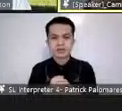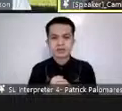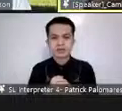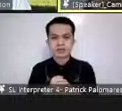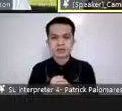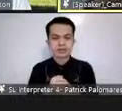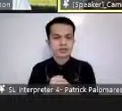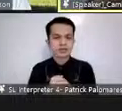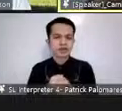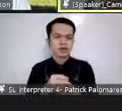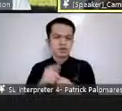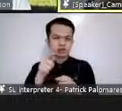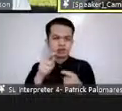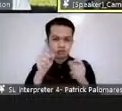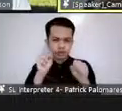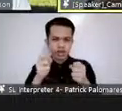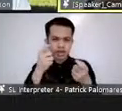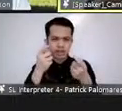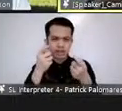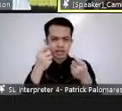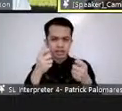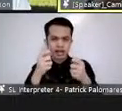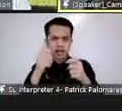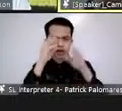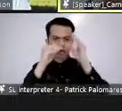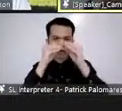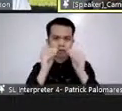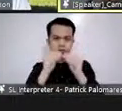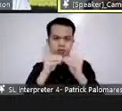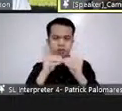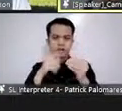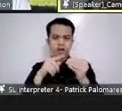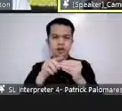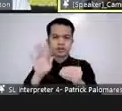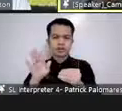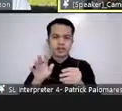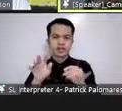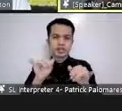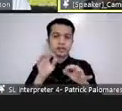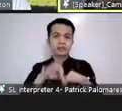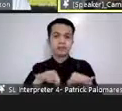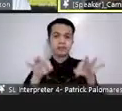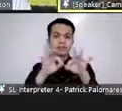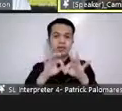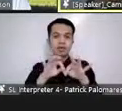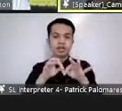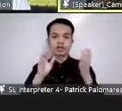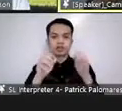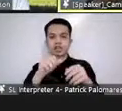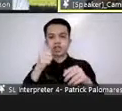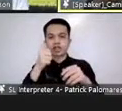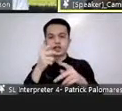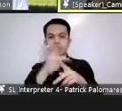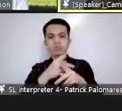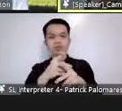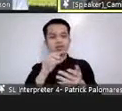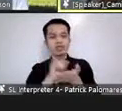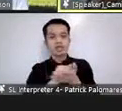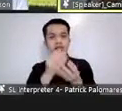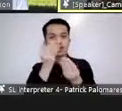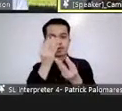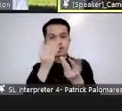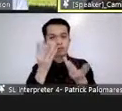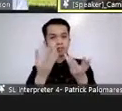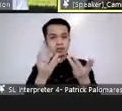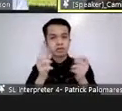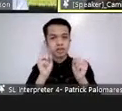learn more on the Bantong cloth, and it's important to compared to the other textiles. So thank you for that information. Maybe we